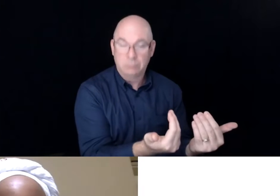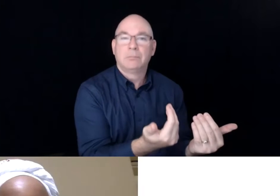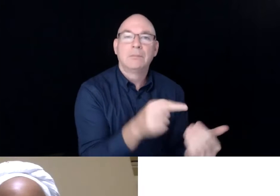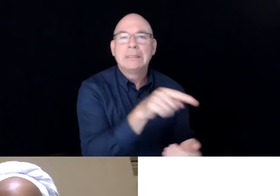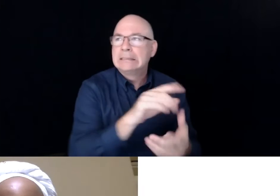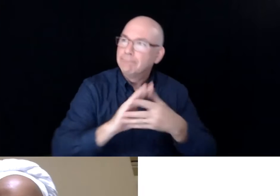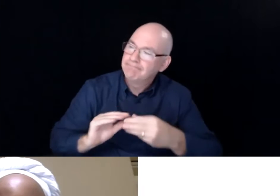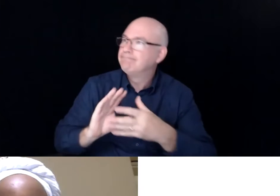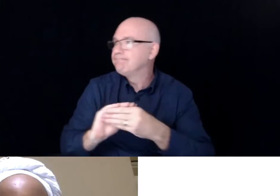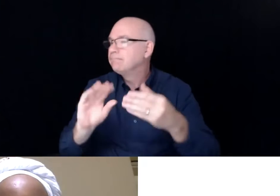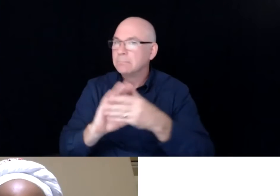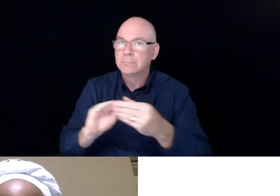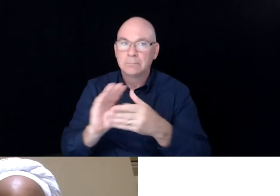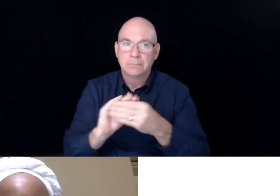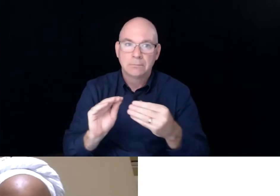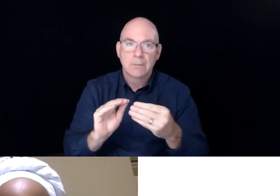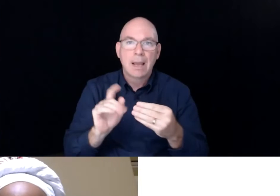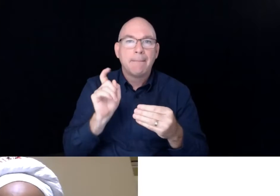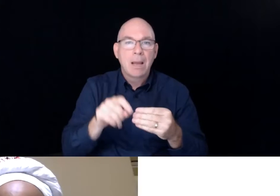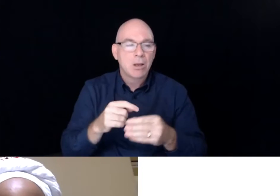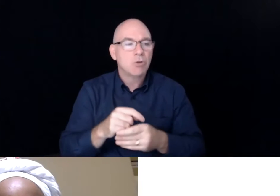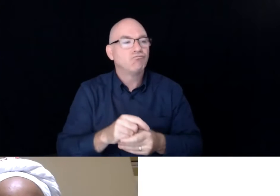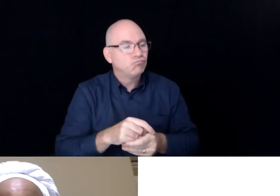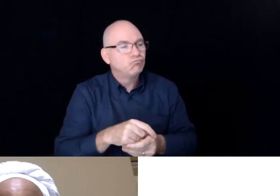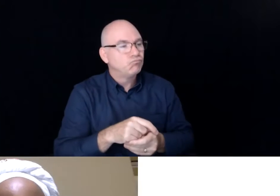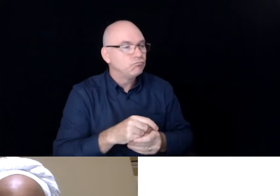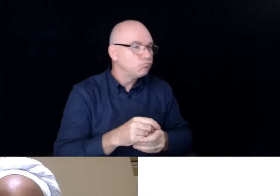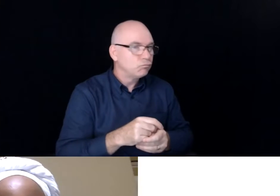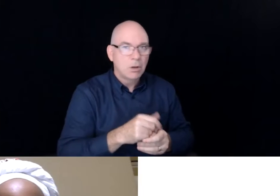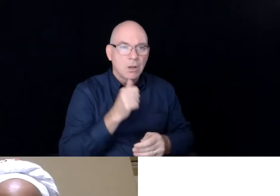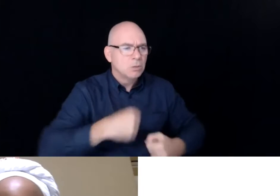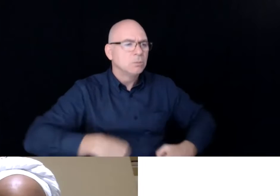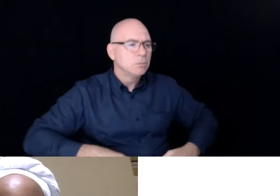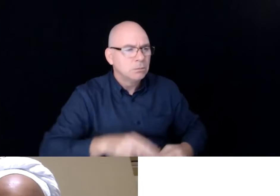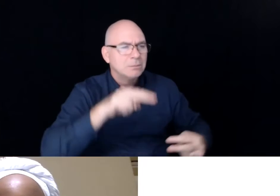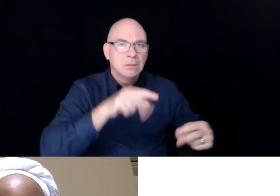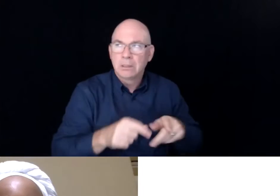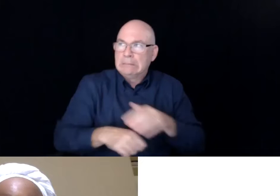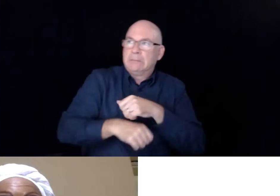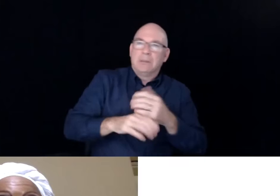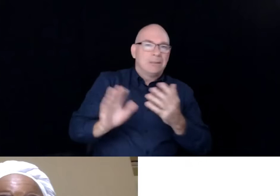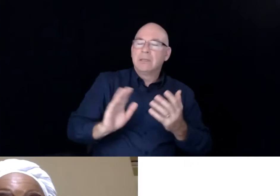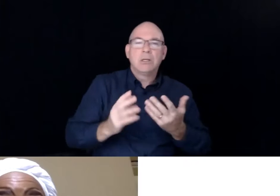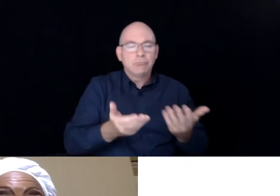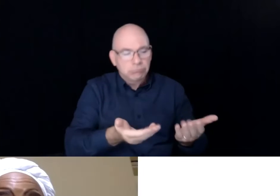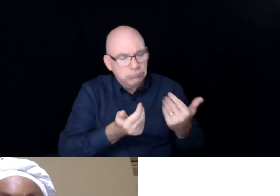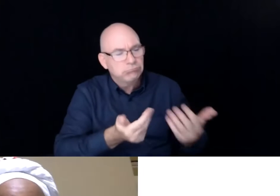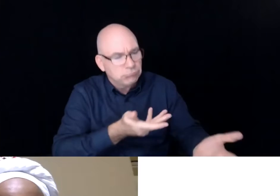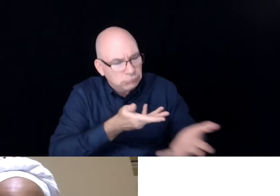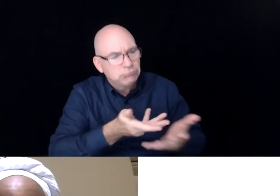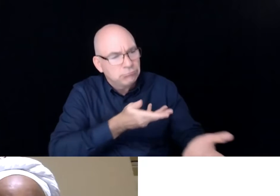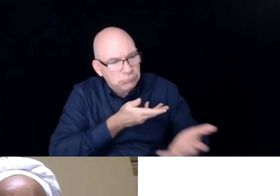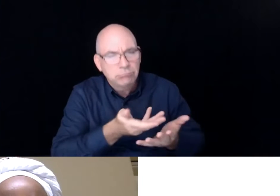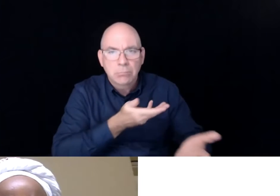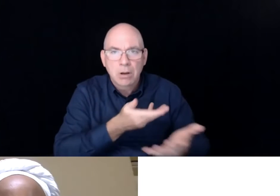talk, you just create a space, okay? Create a space where they can be able to be able to